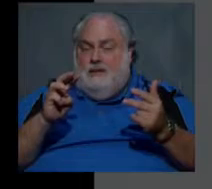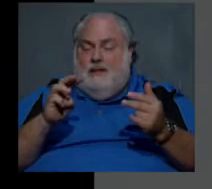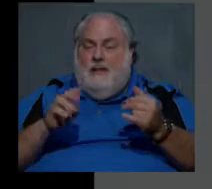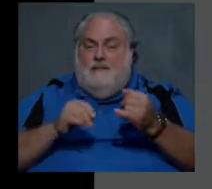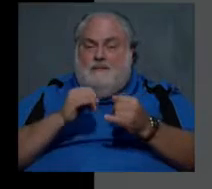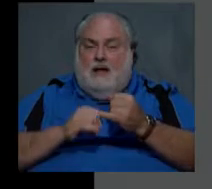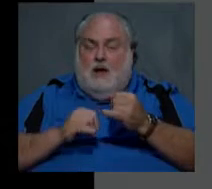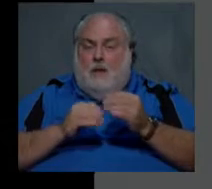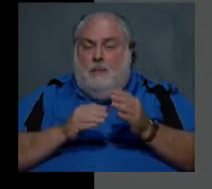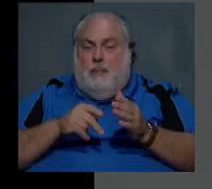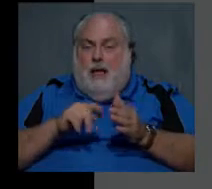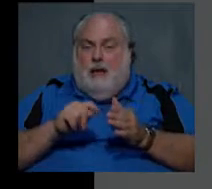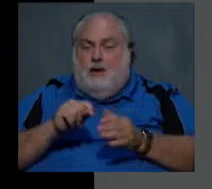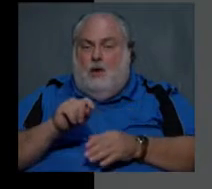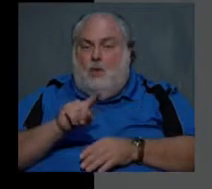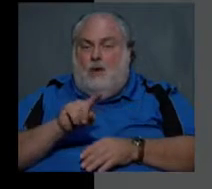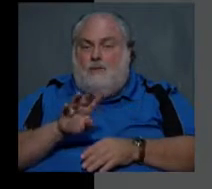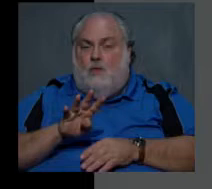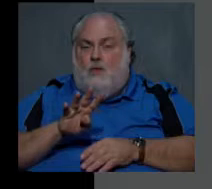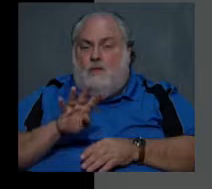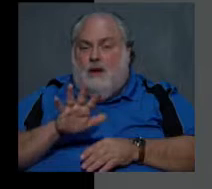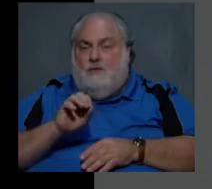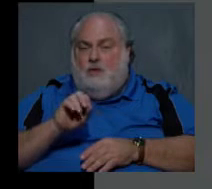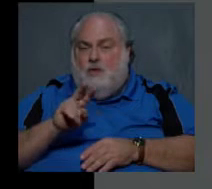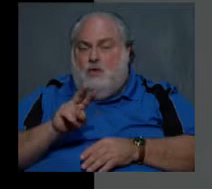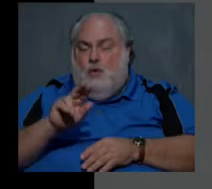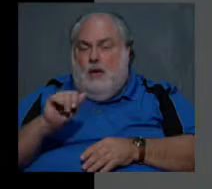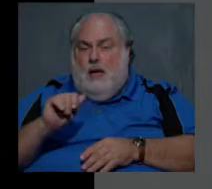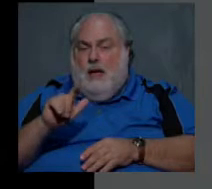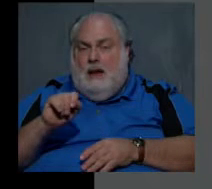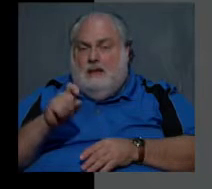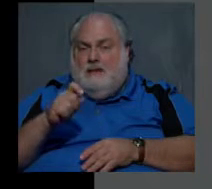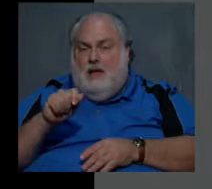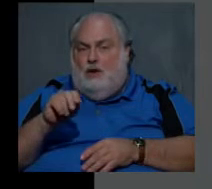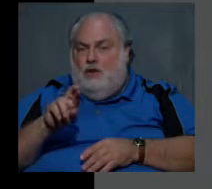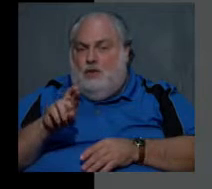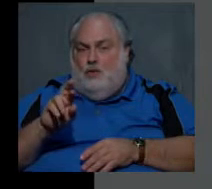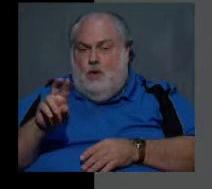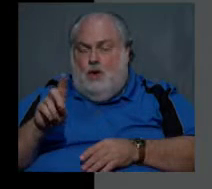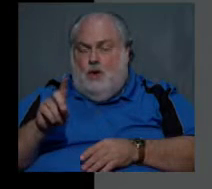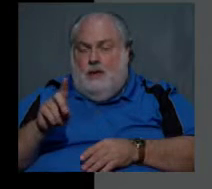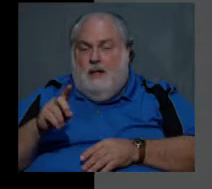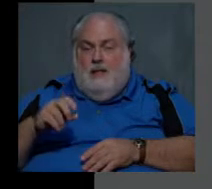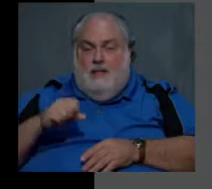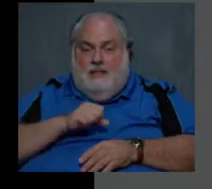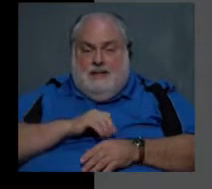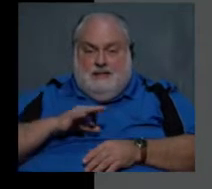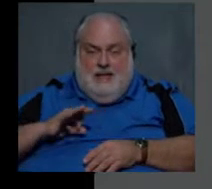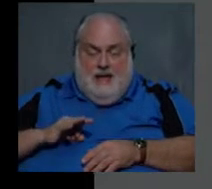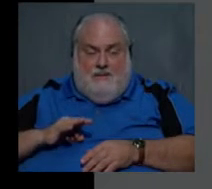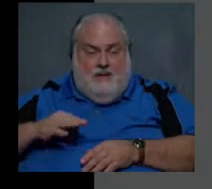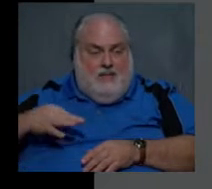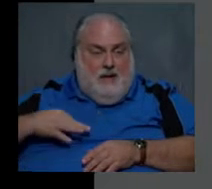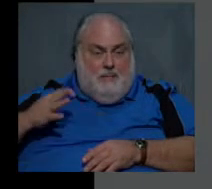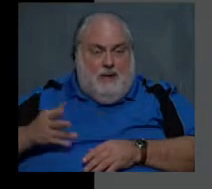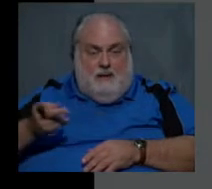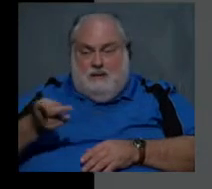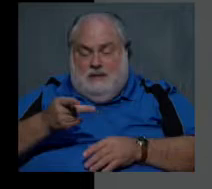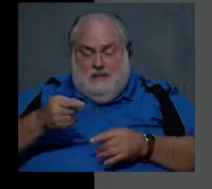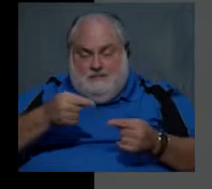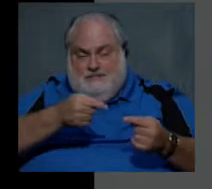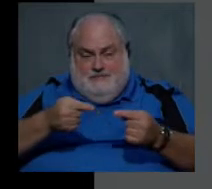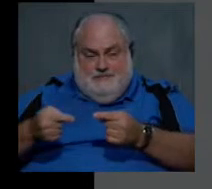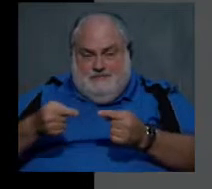plat, located at 14502 Alexander Road. Staff and the applicant have not been able to resolve staff's concerns regarding the placement